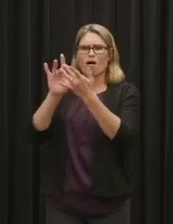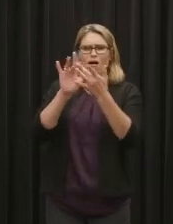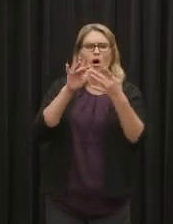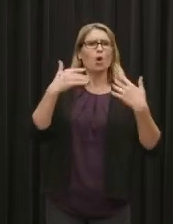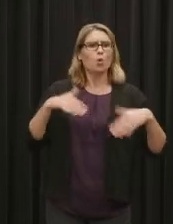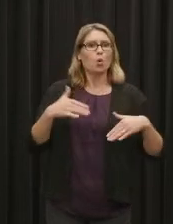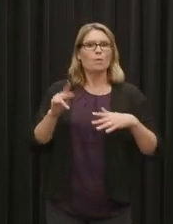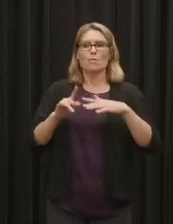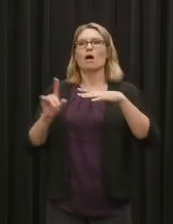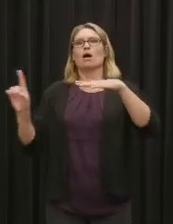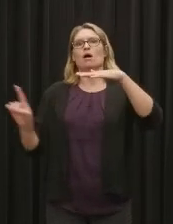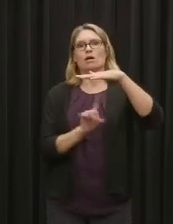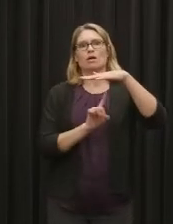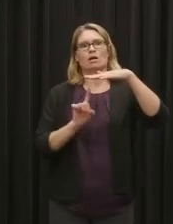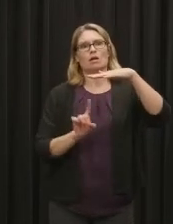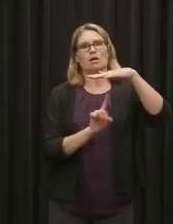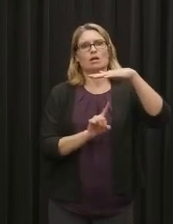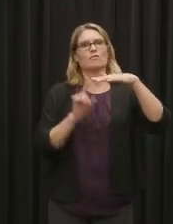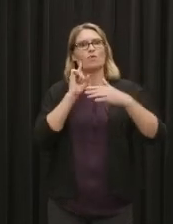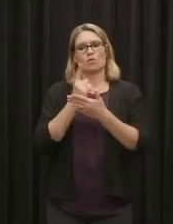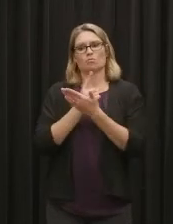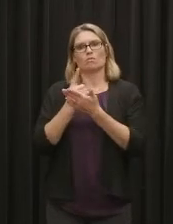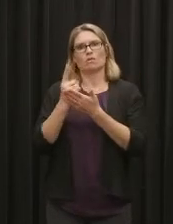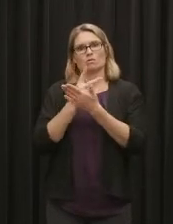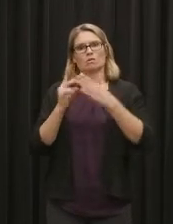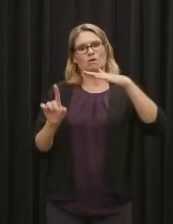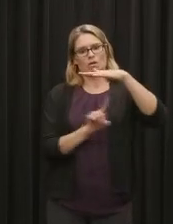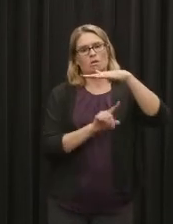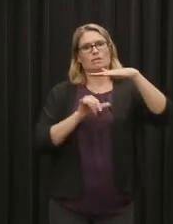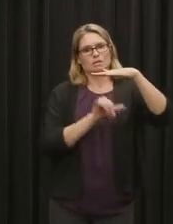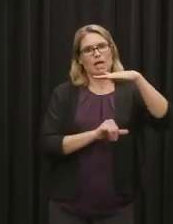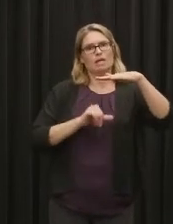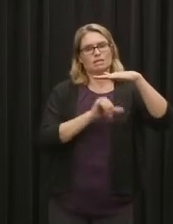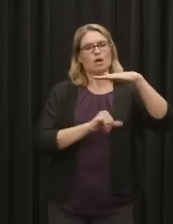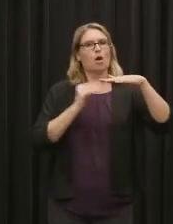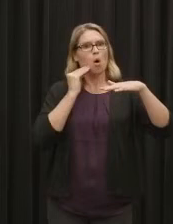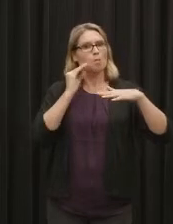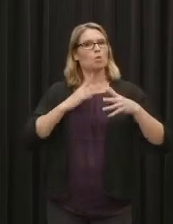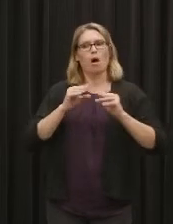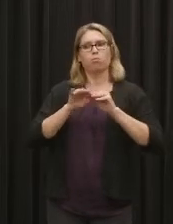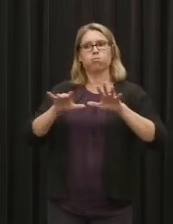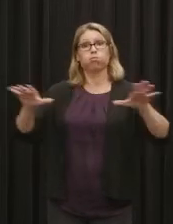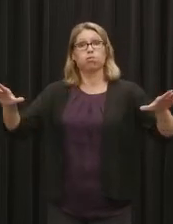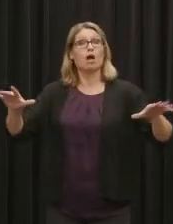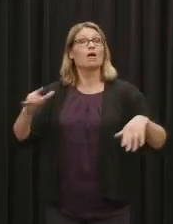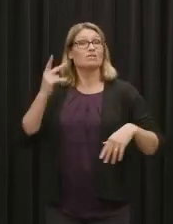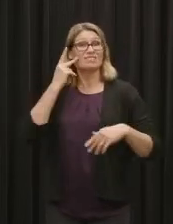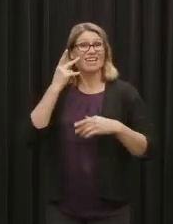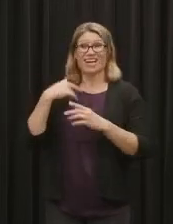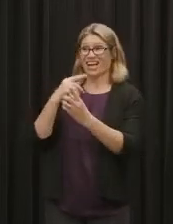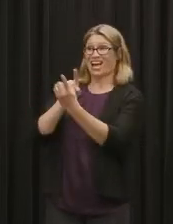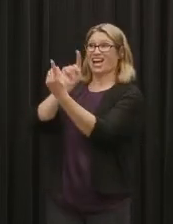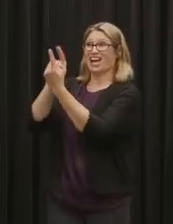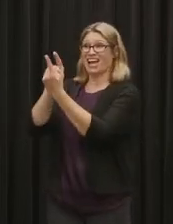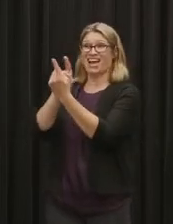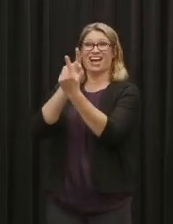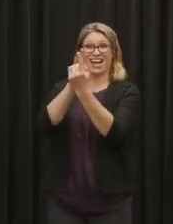had to go into self-isolation for 2 weeks to keep the disease from spreading. When you multiply that out, you can see how